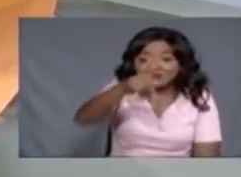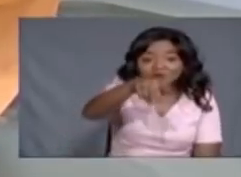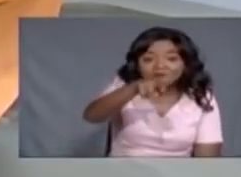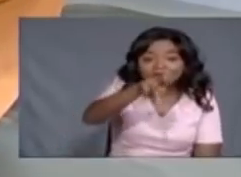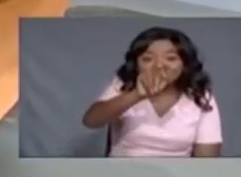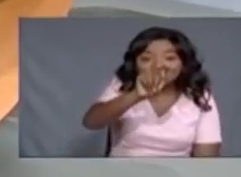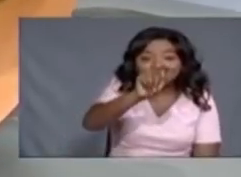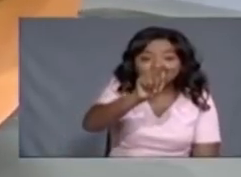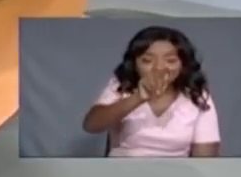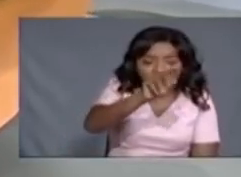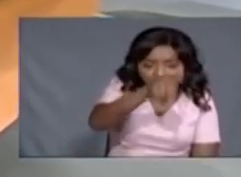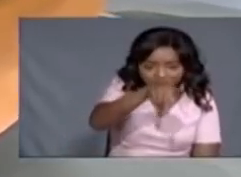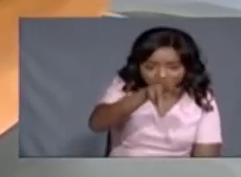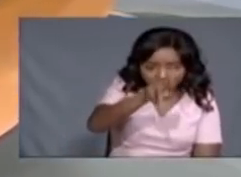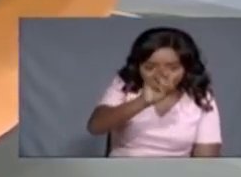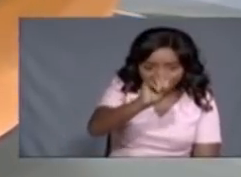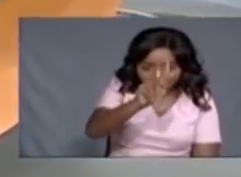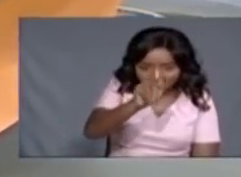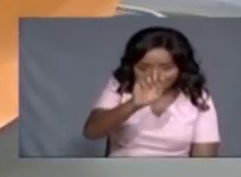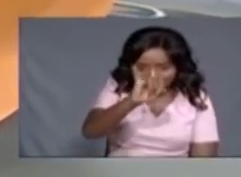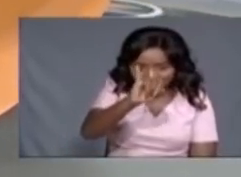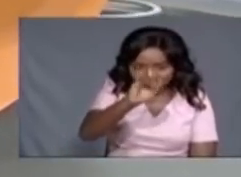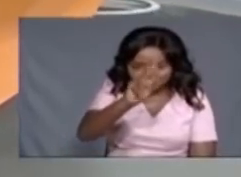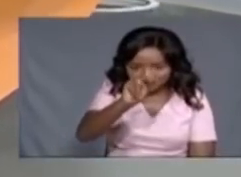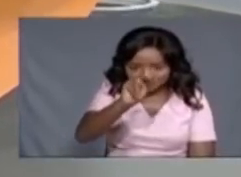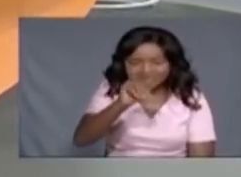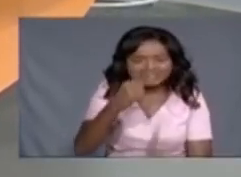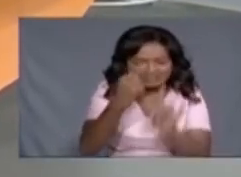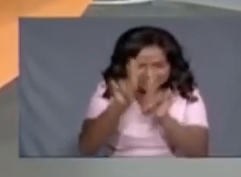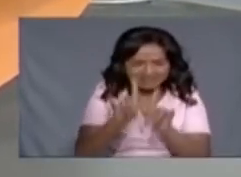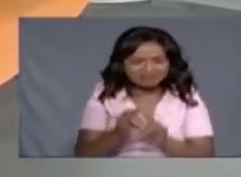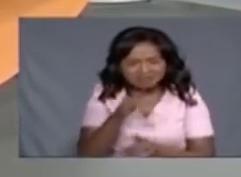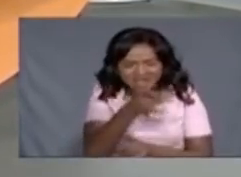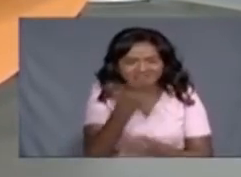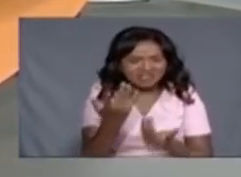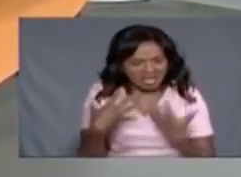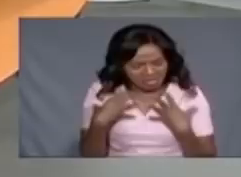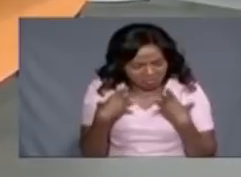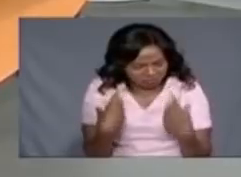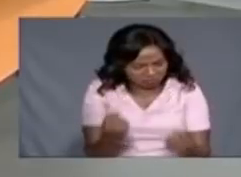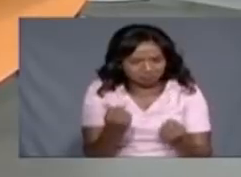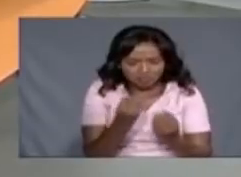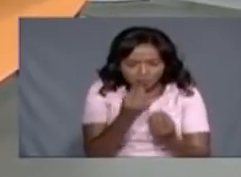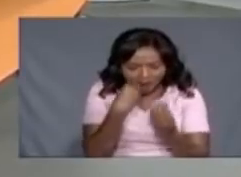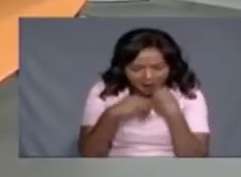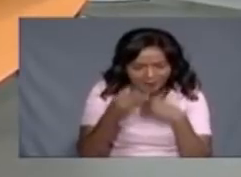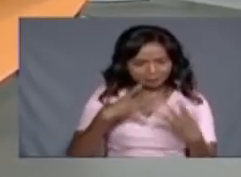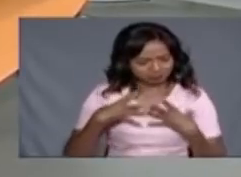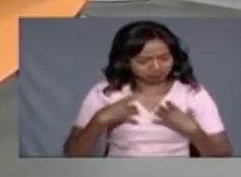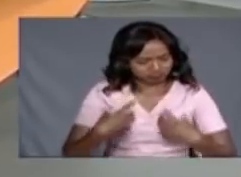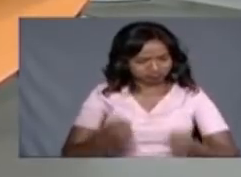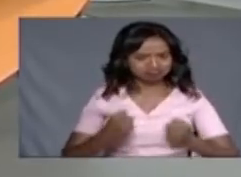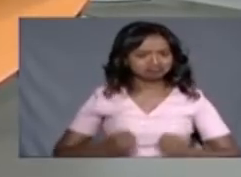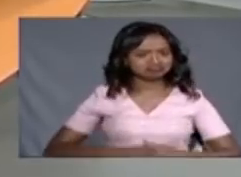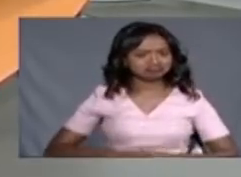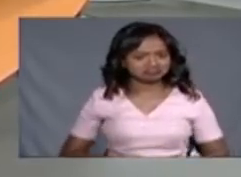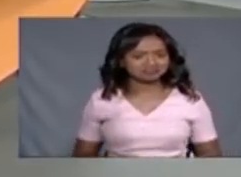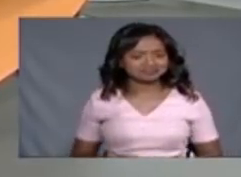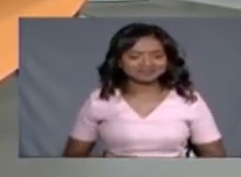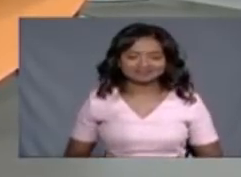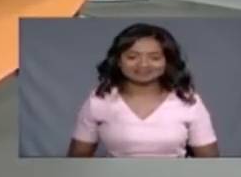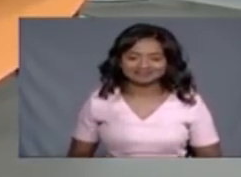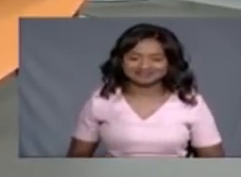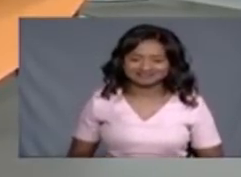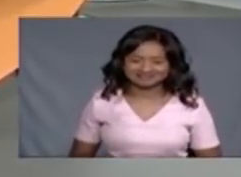has good minerals. You get calcium, phosphorus, you know, unique elements that we need, that we are lacking. Okay, doctor,